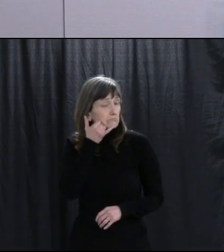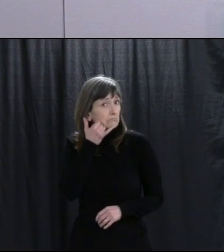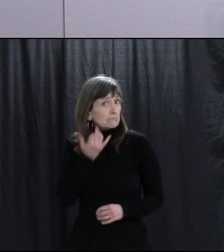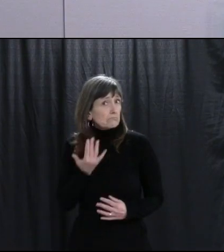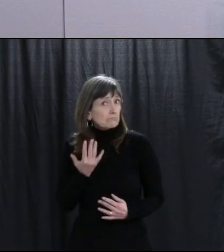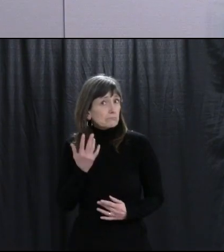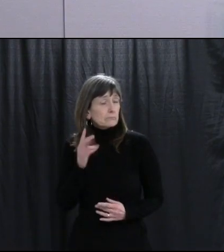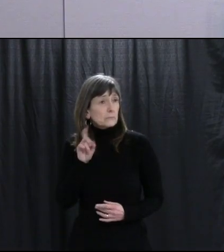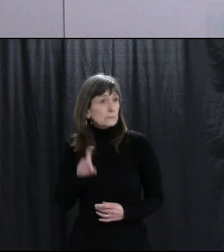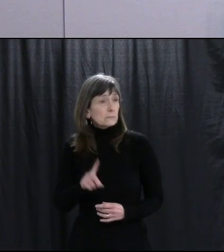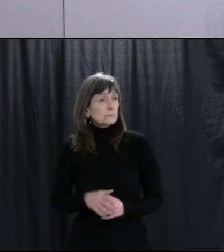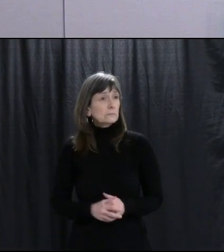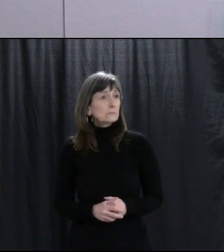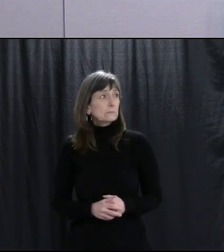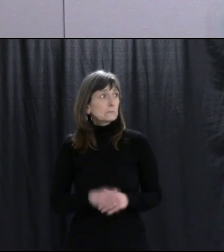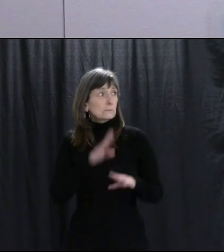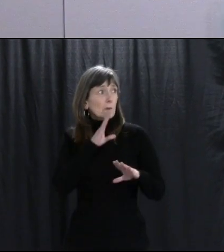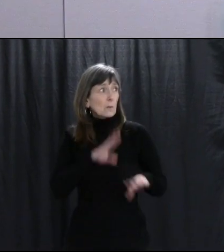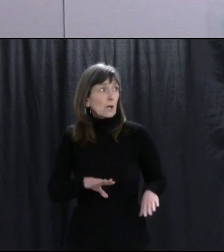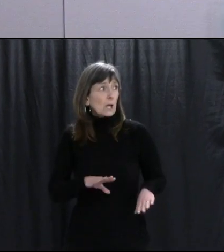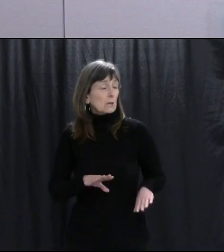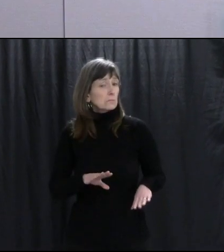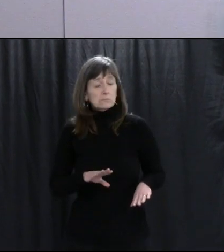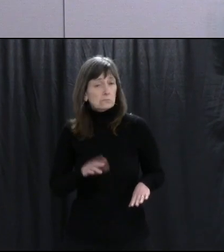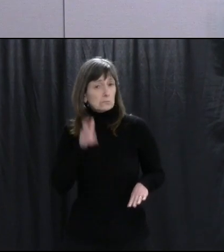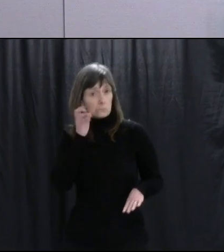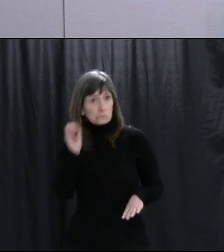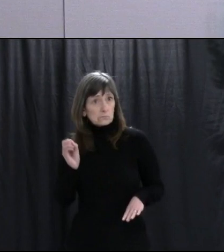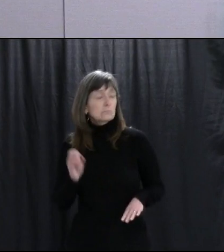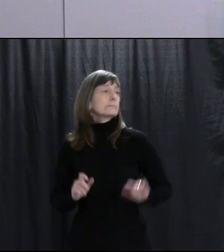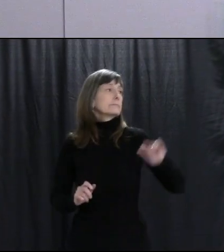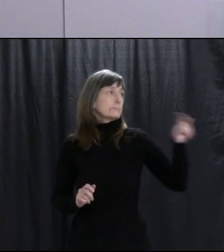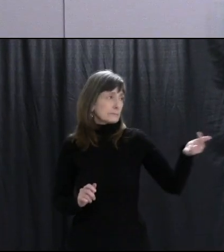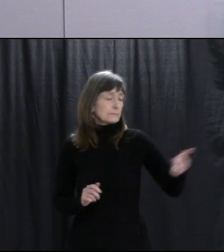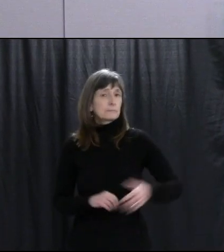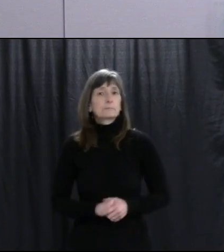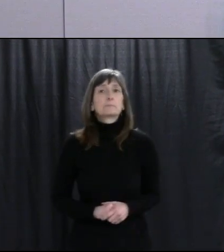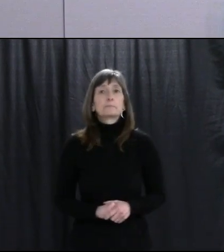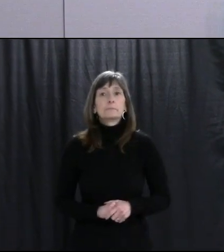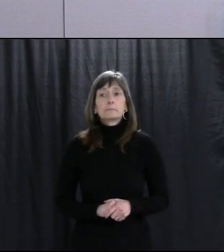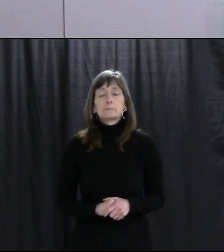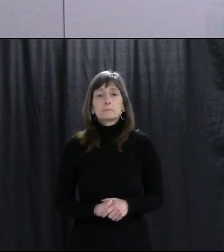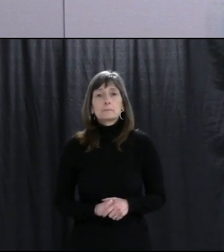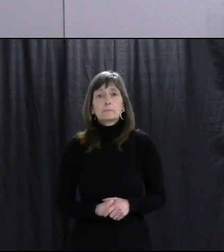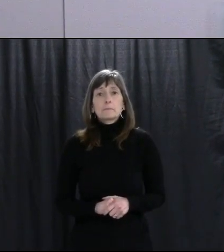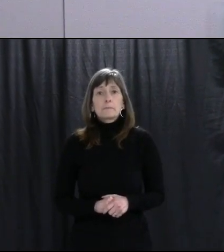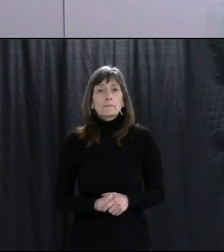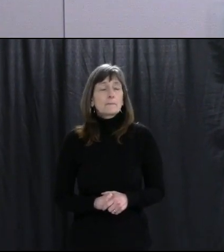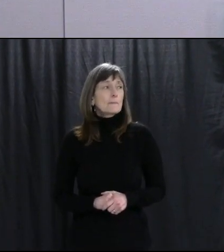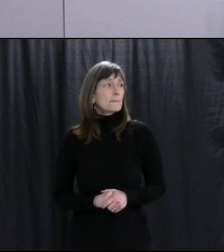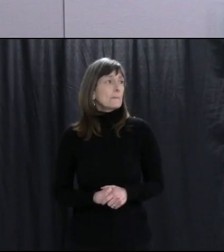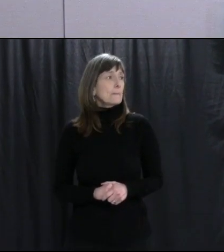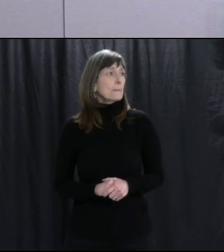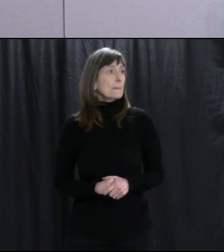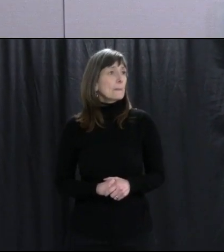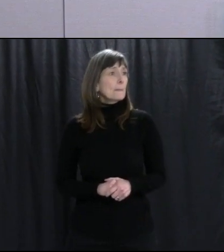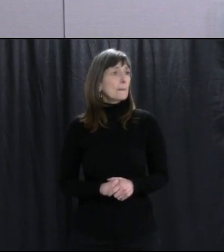I will take that silence as a no, so we'll back to Kellyanne. Oh, sorry, I'm good, thank you.